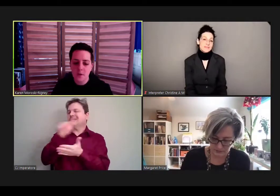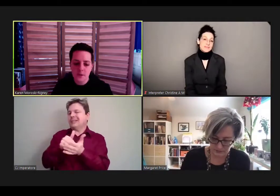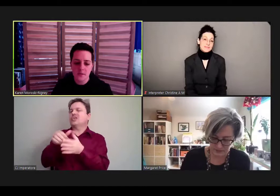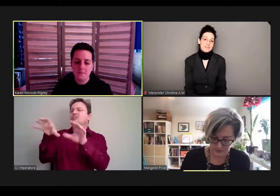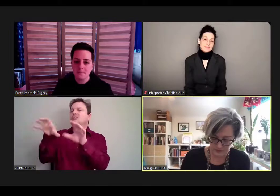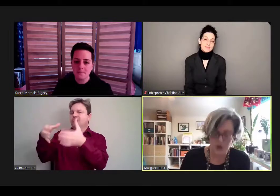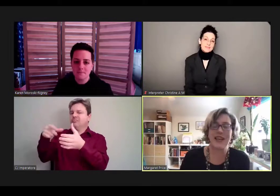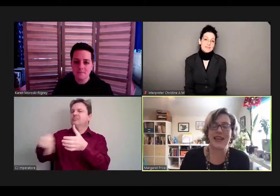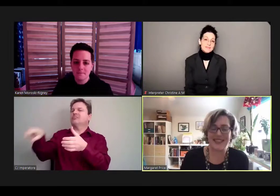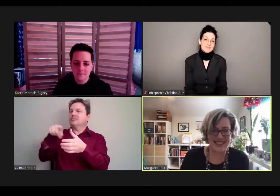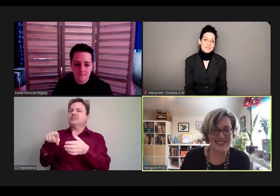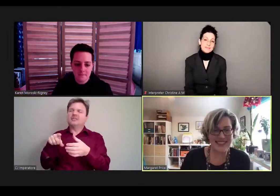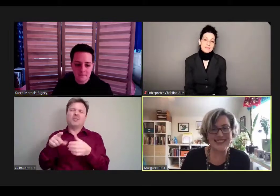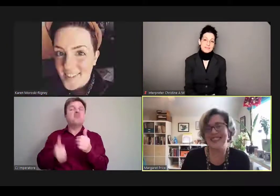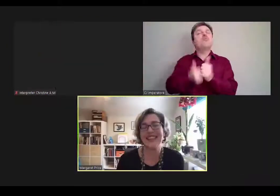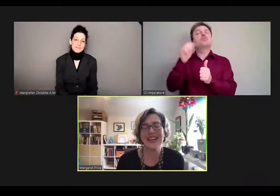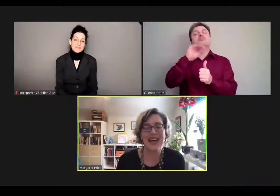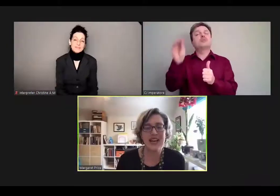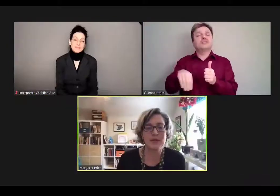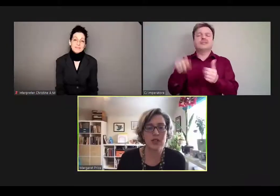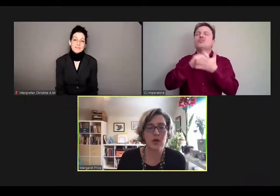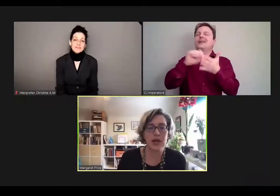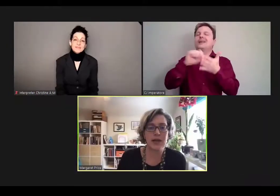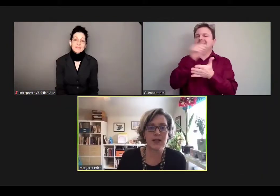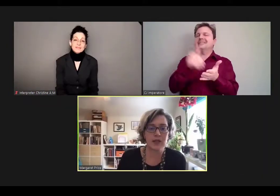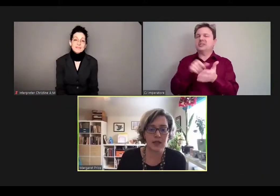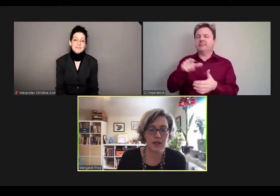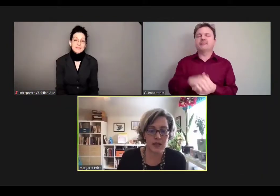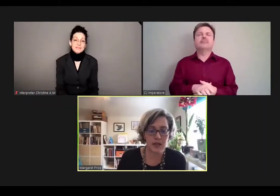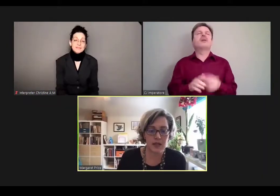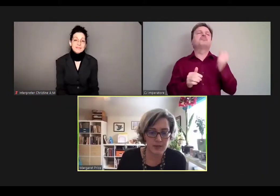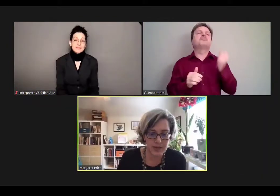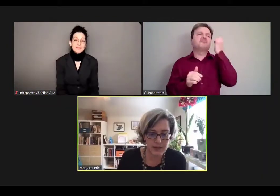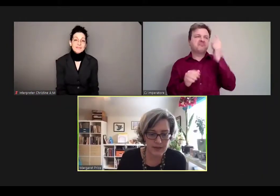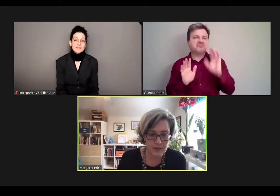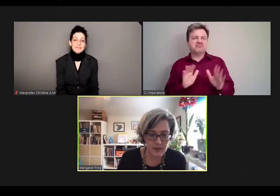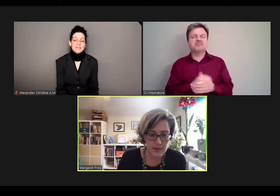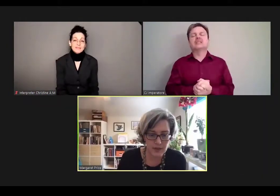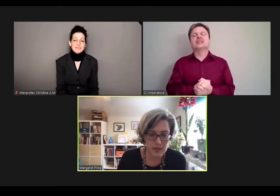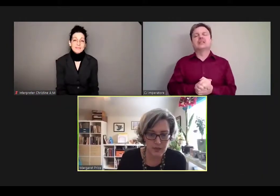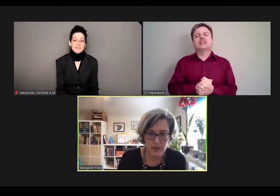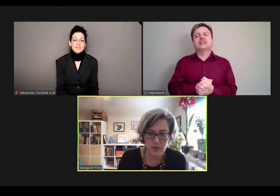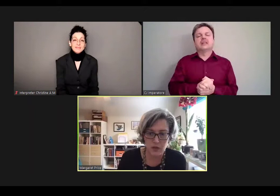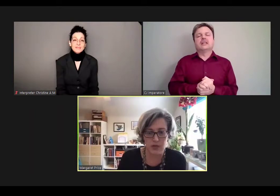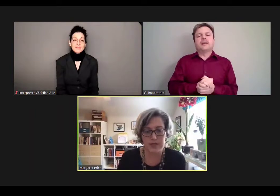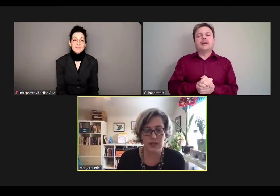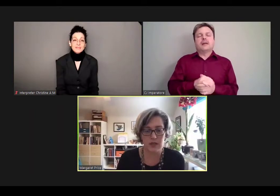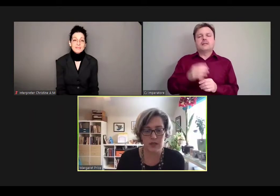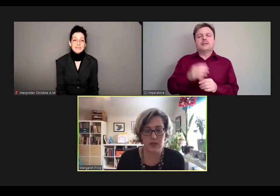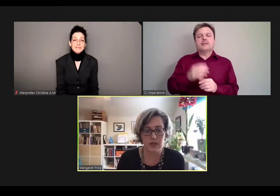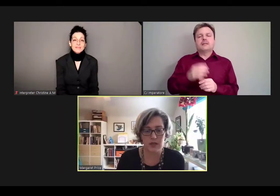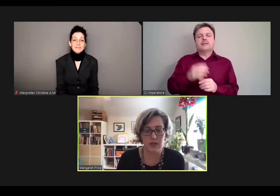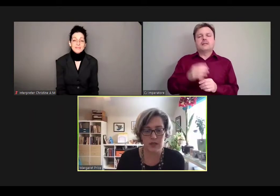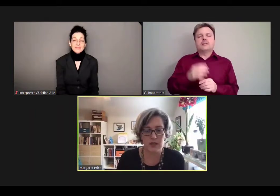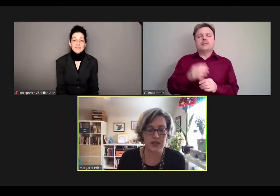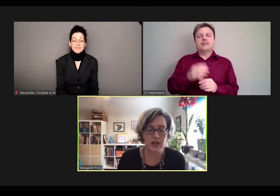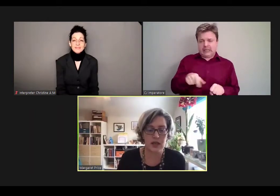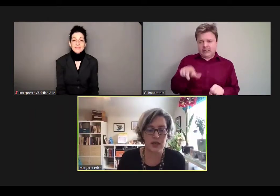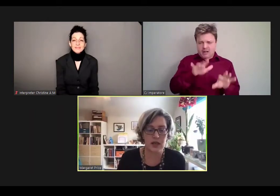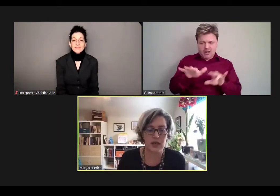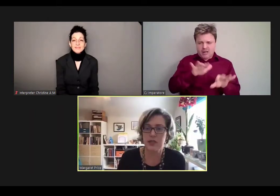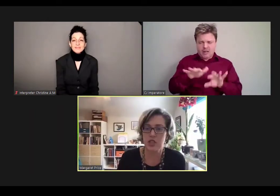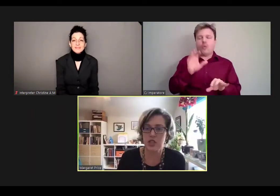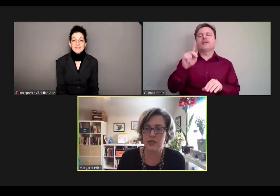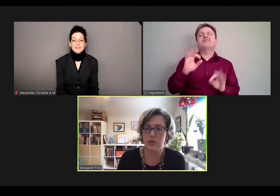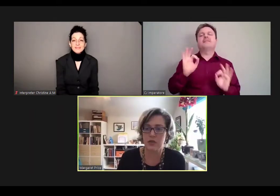folks. Okay, got it. Mm-hmm. So I'm actually gonna, if I have the ability to do so, yes, I do, excellent. I'm